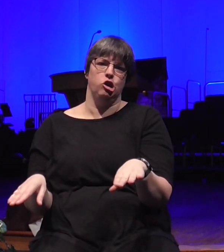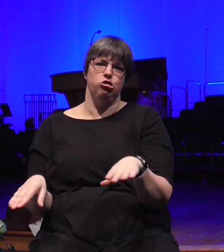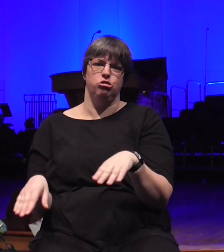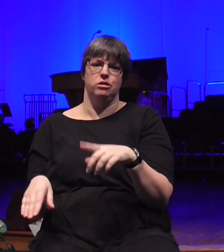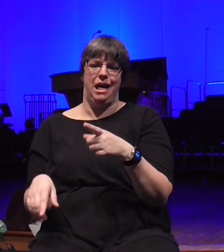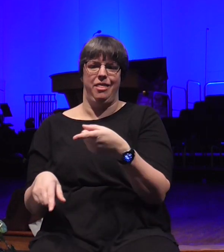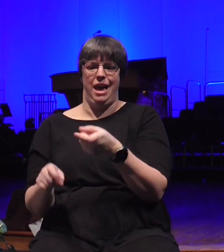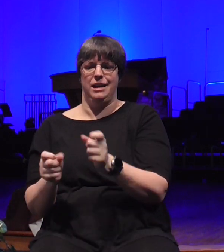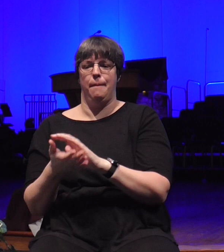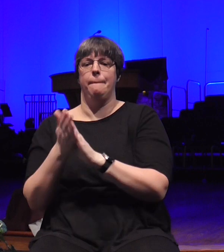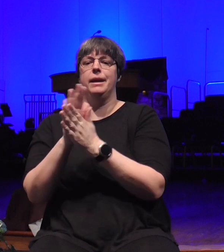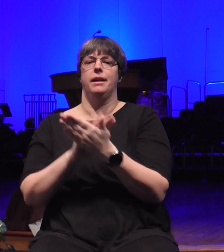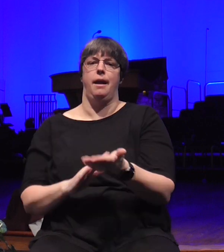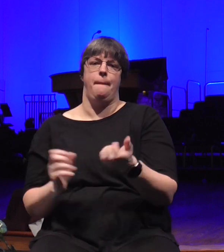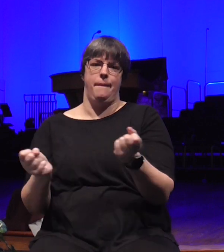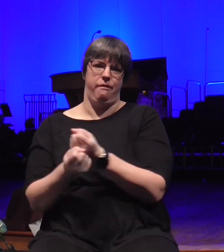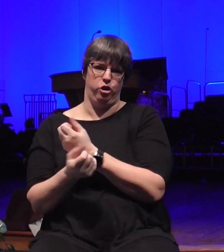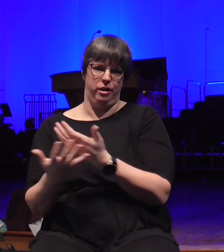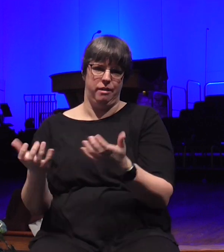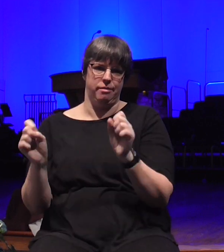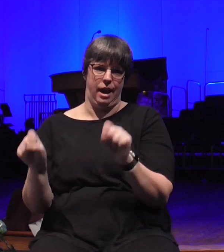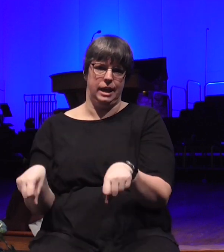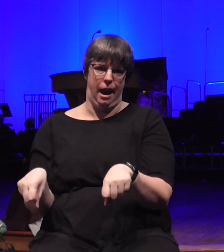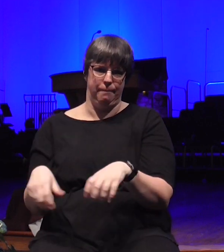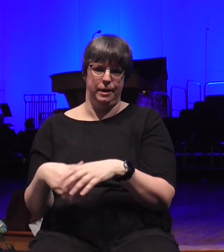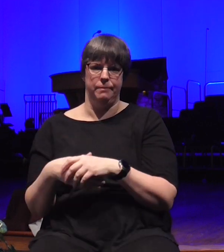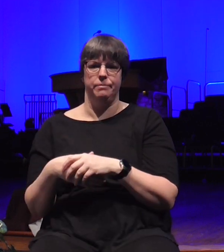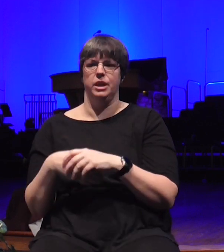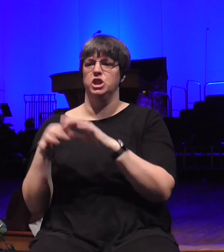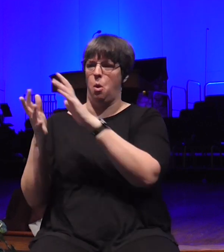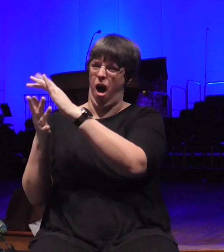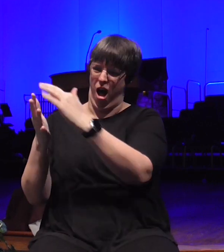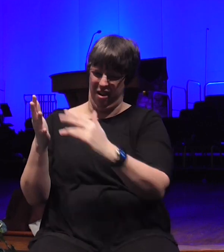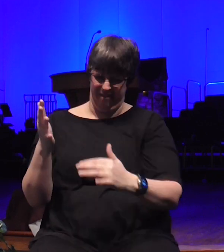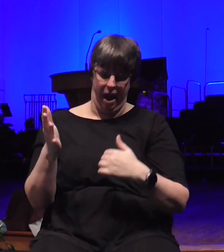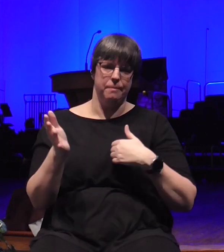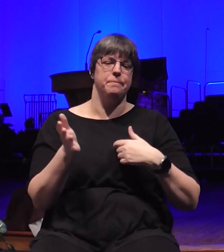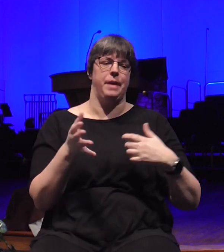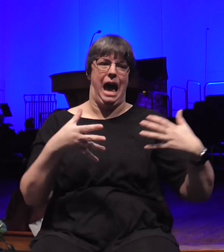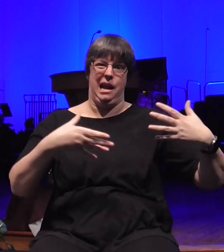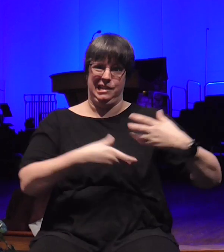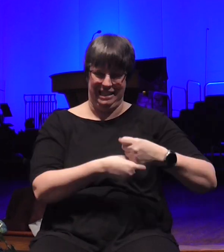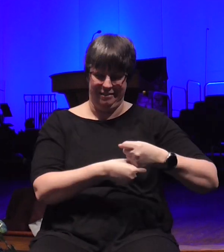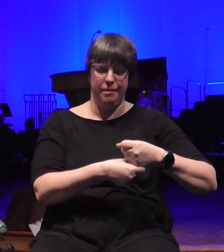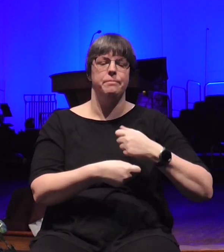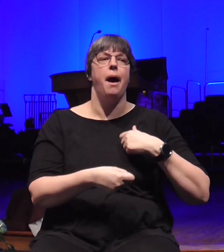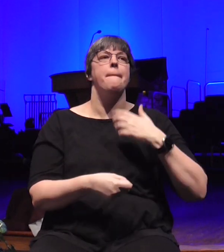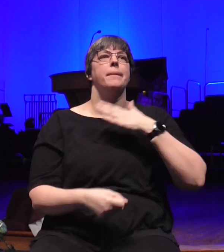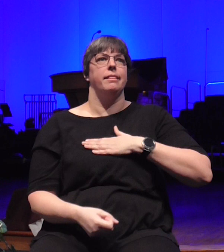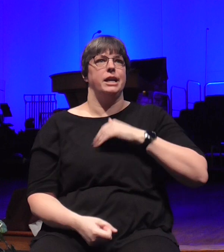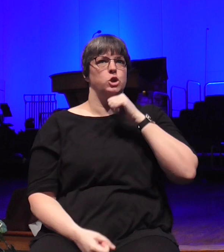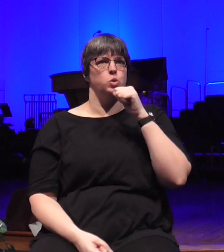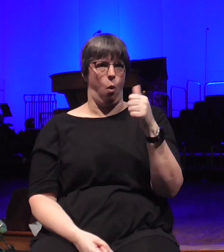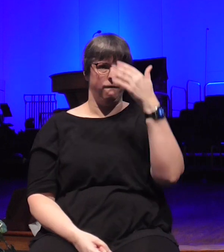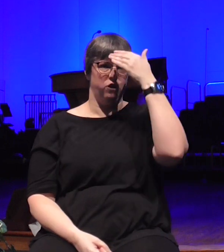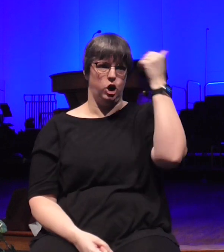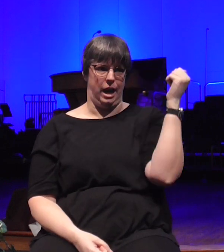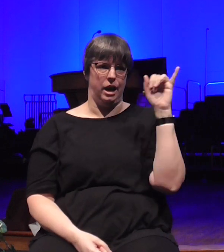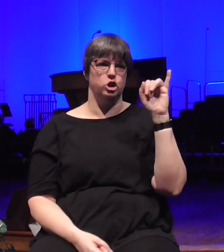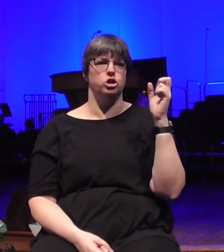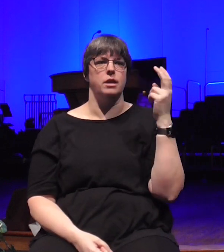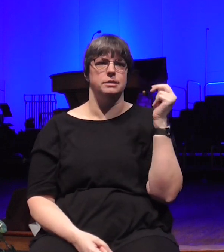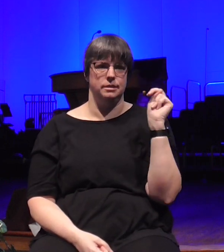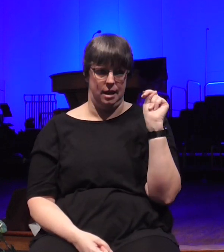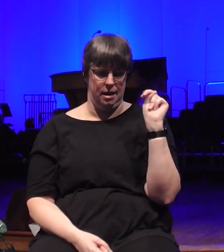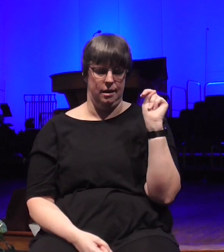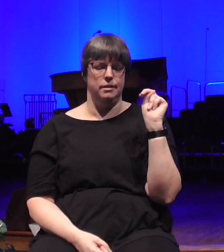to help them be all they can be. And so having said all of that, I concluded, please don't forget, Justin, that in the game of